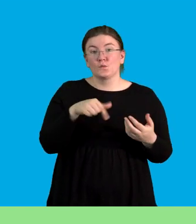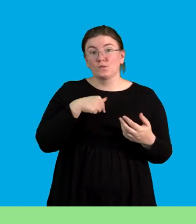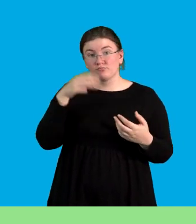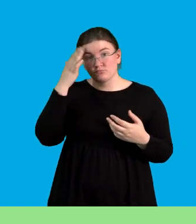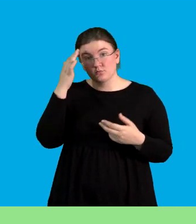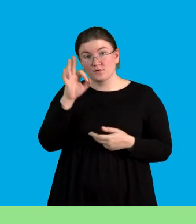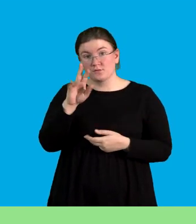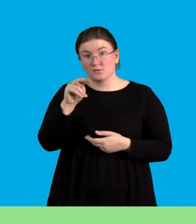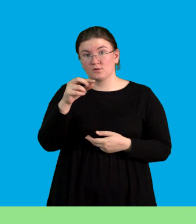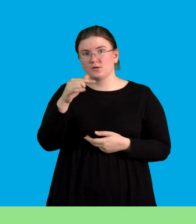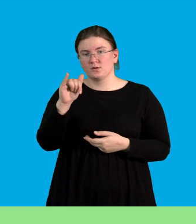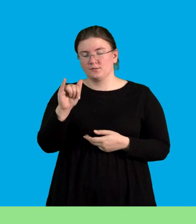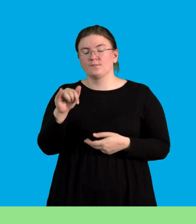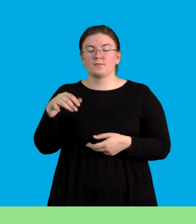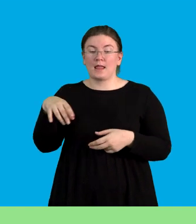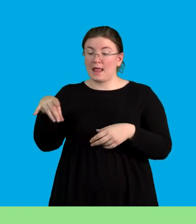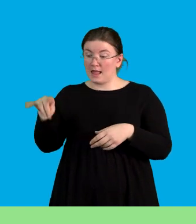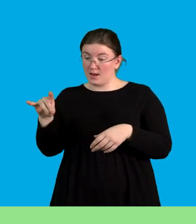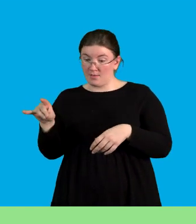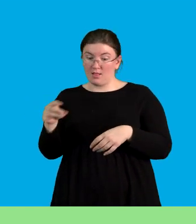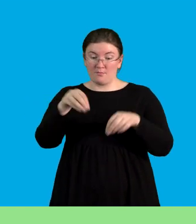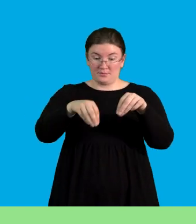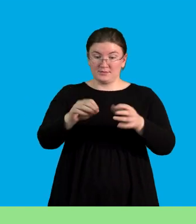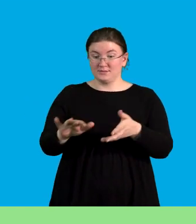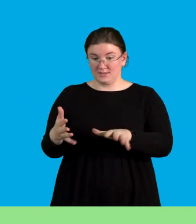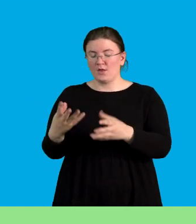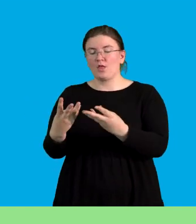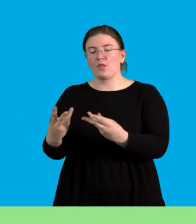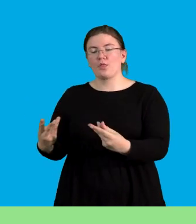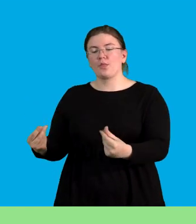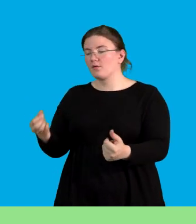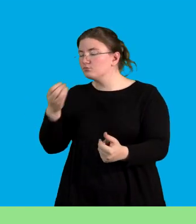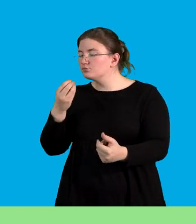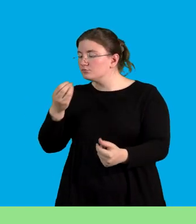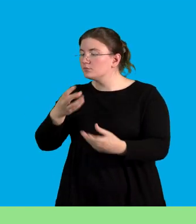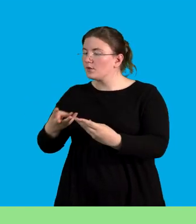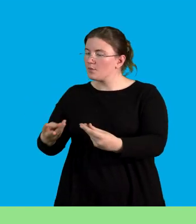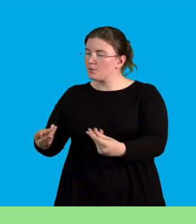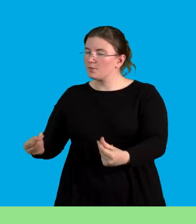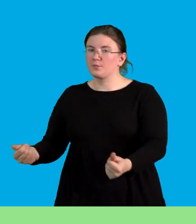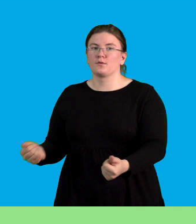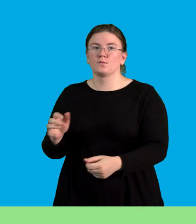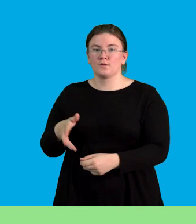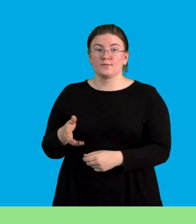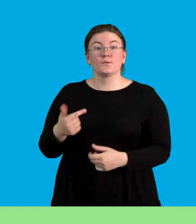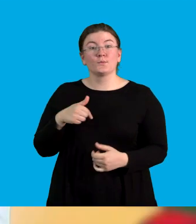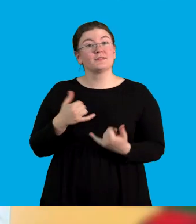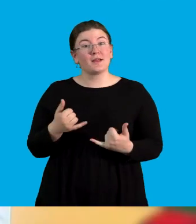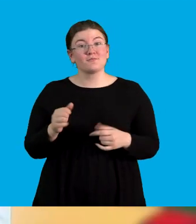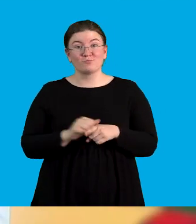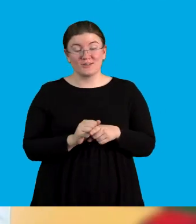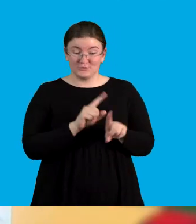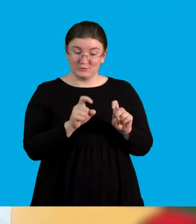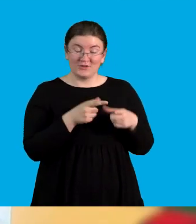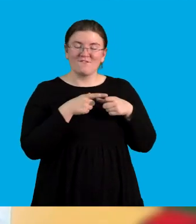breaks down dead plants and animal matter, and that is what they feed on. So we are done